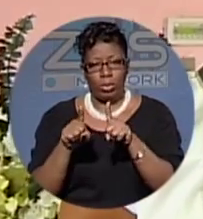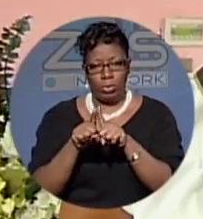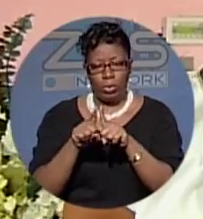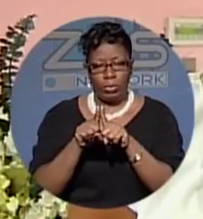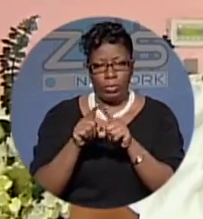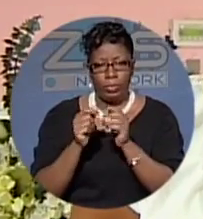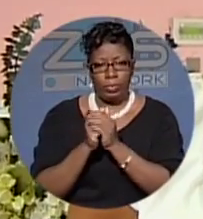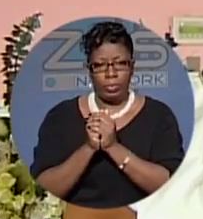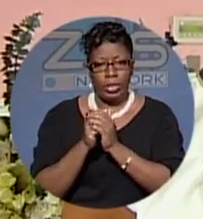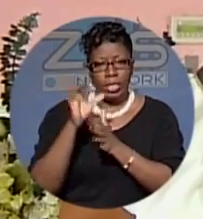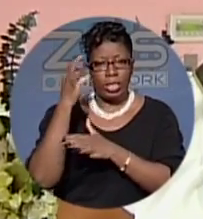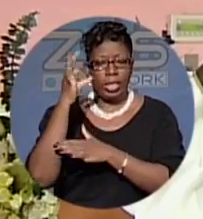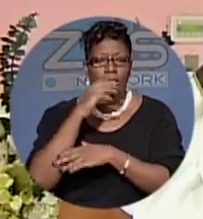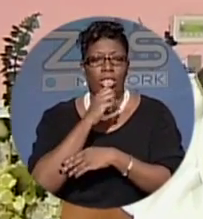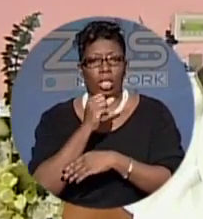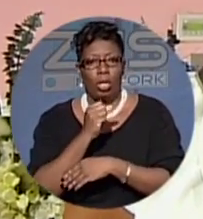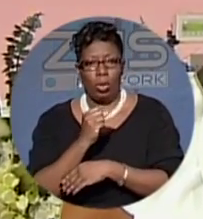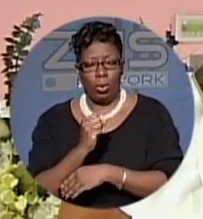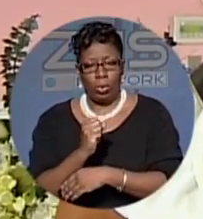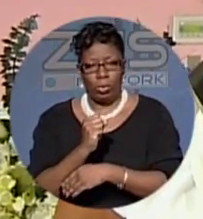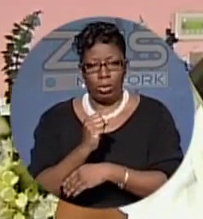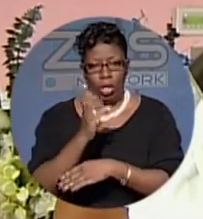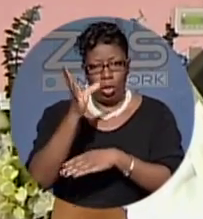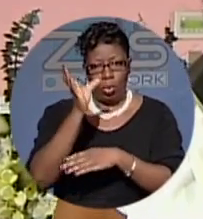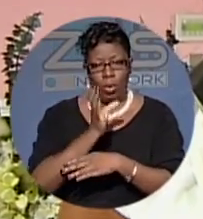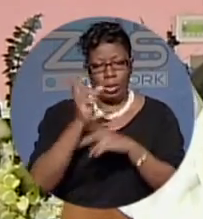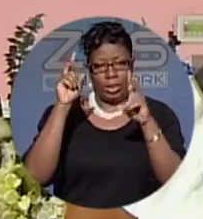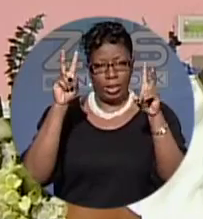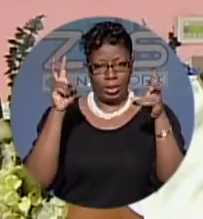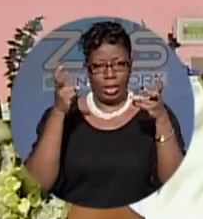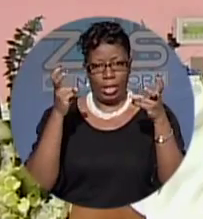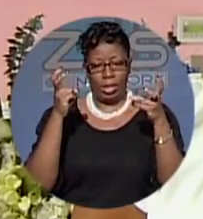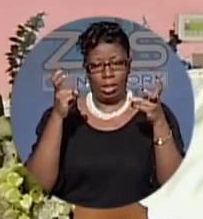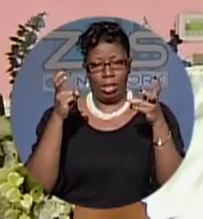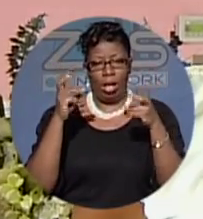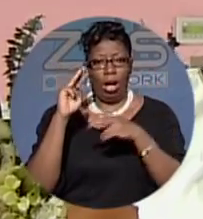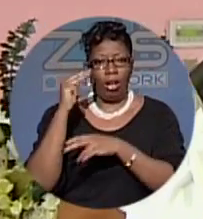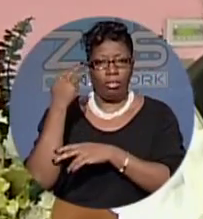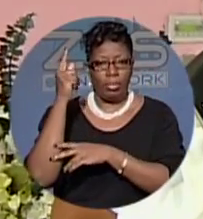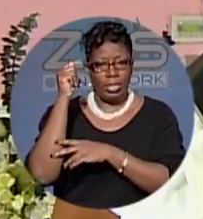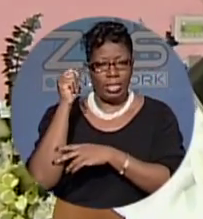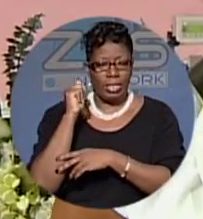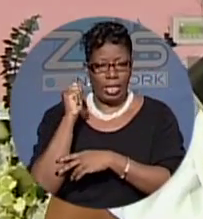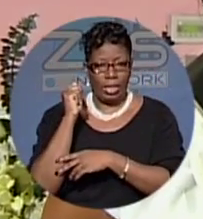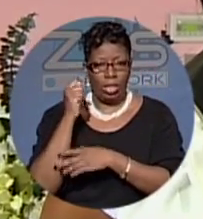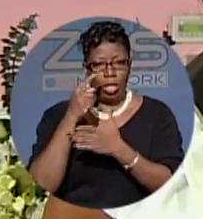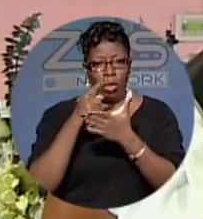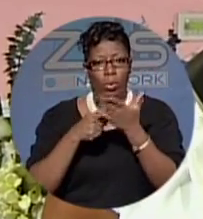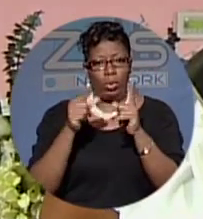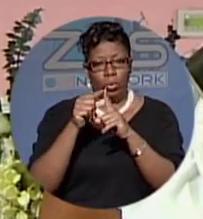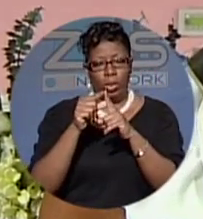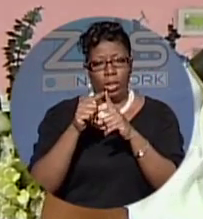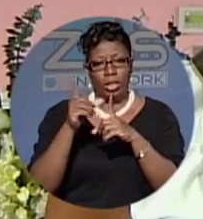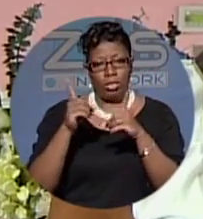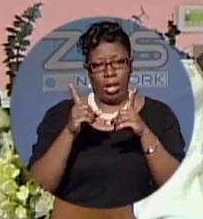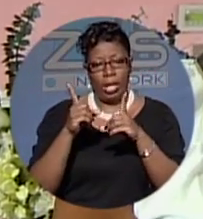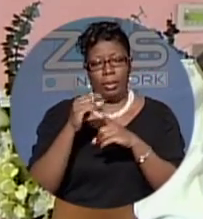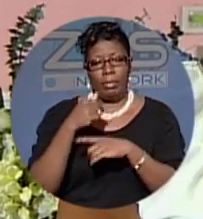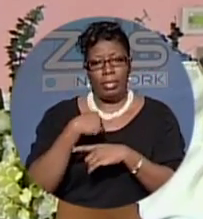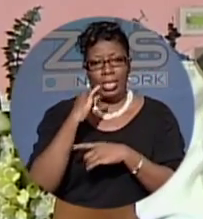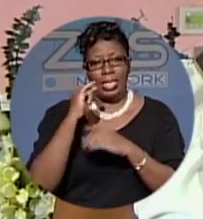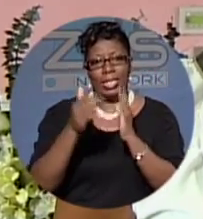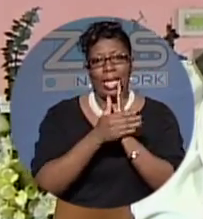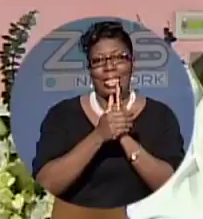Elliott, 19 years old, vying for the title of Miss Teen Plus Caribbean. One word that describes me, talented.